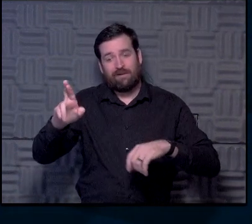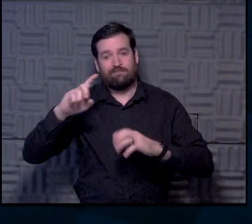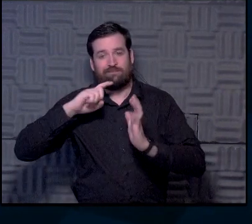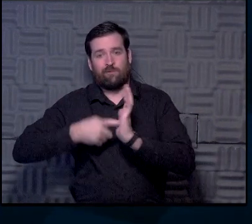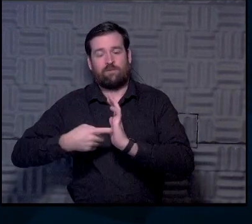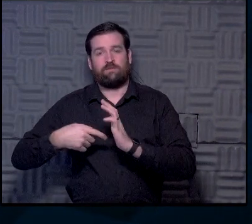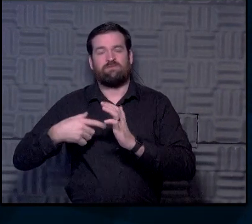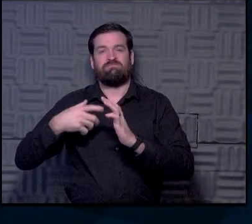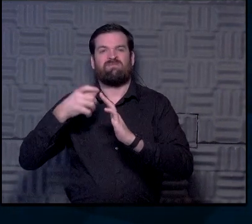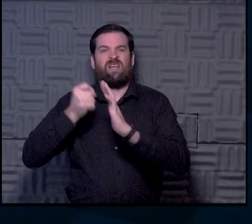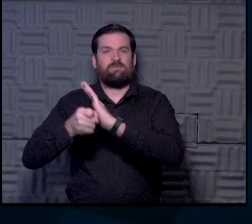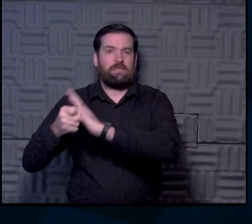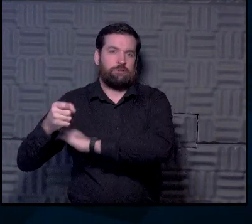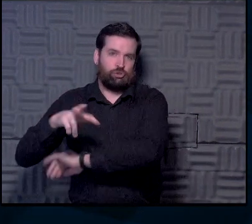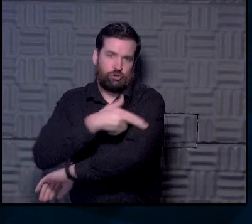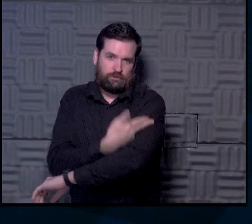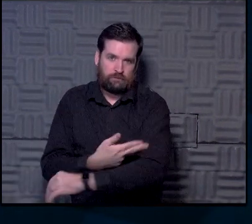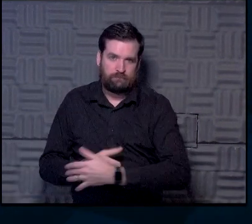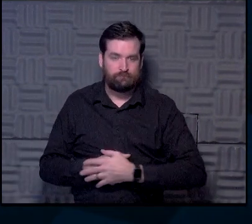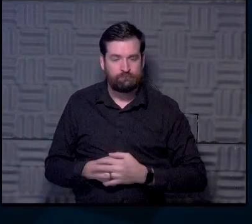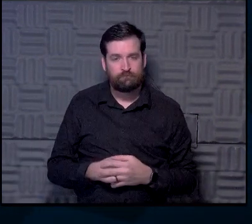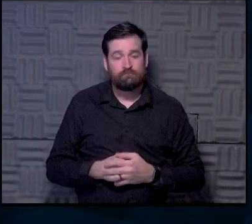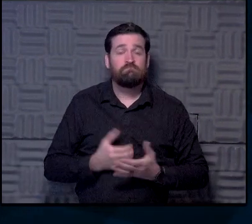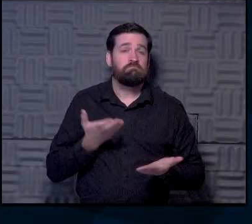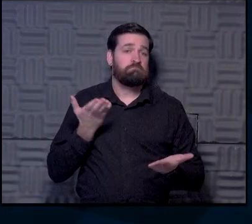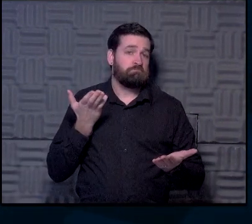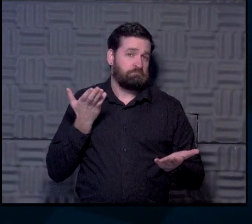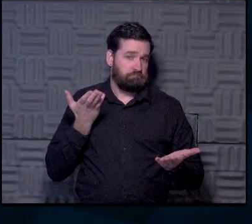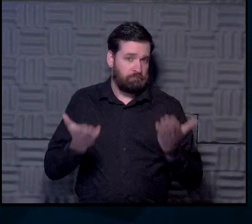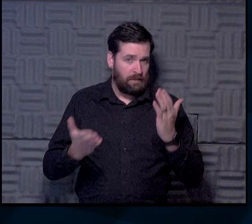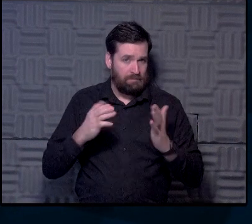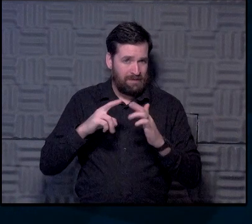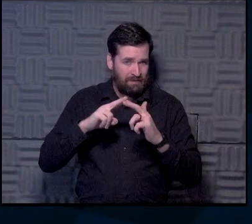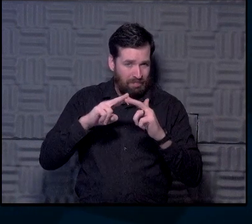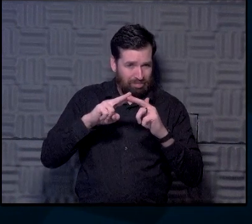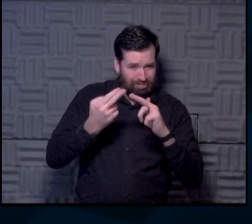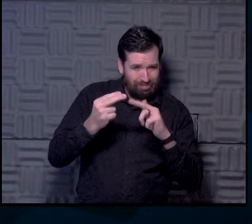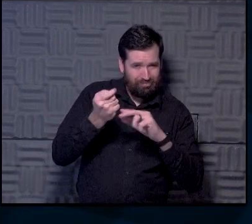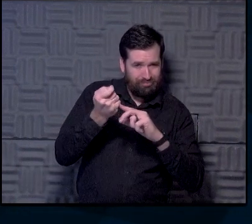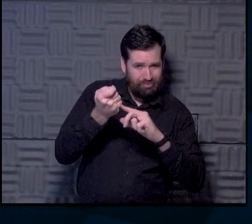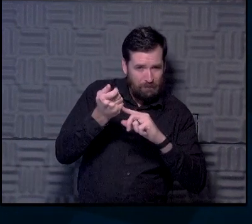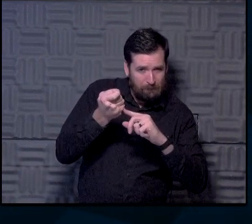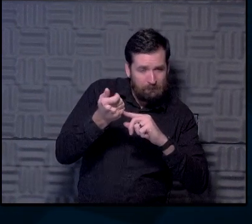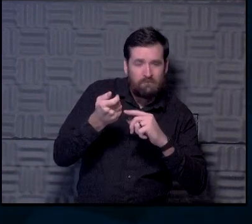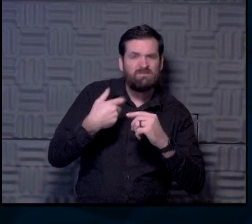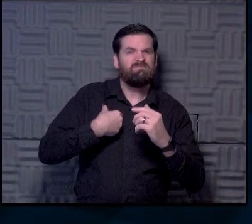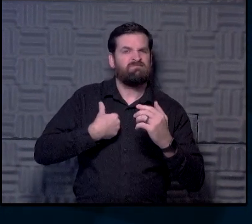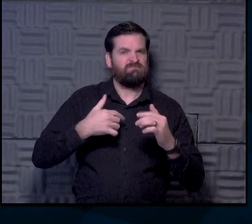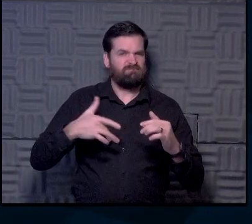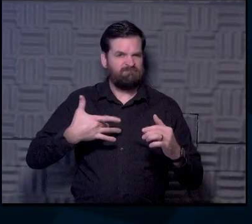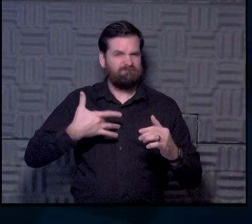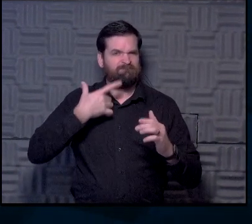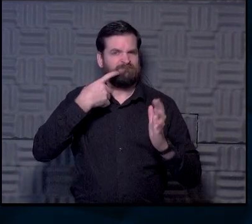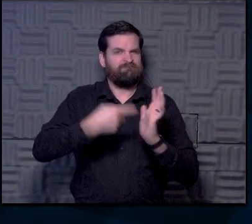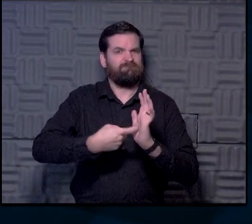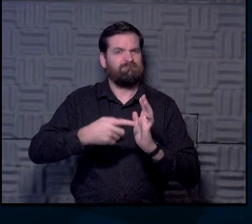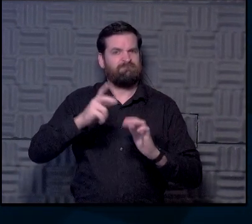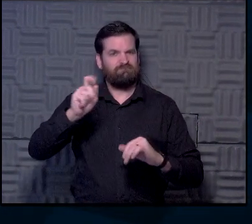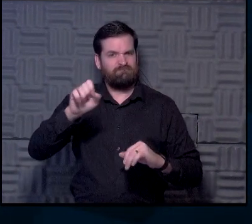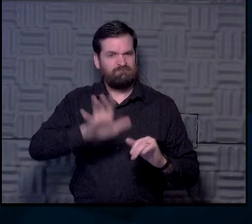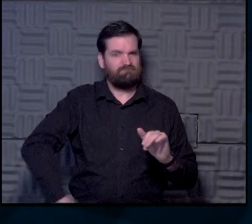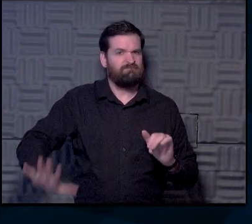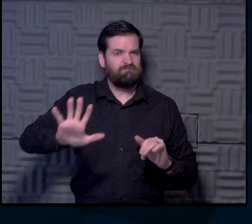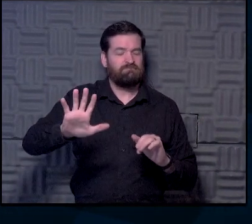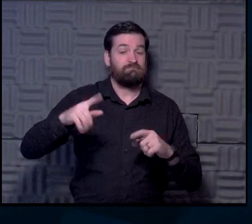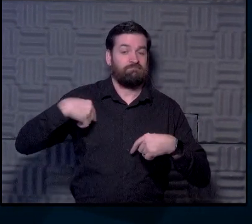the impact of hospitalizations. While we may be beginning to trail down just a little bit, and I think we are feeling that across the state, or have